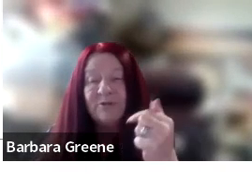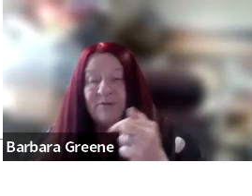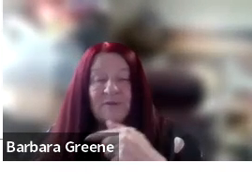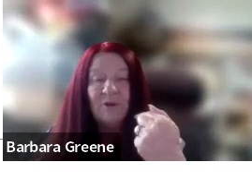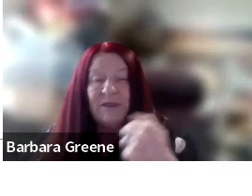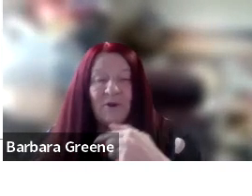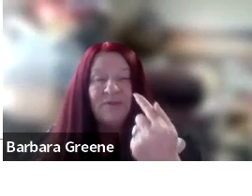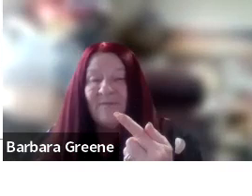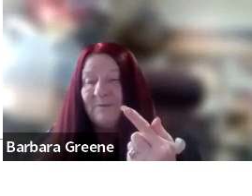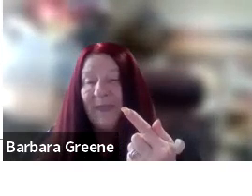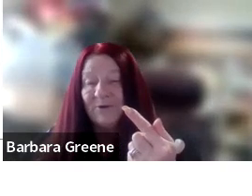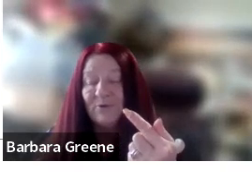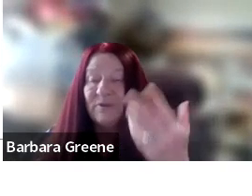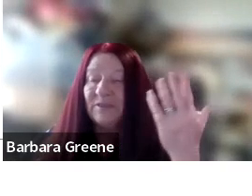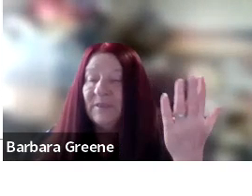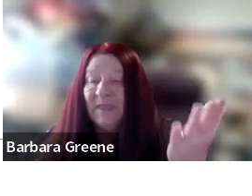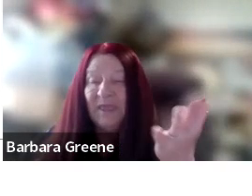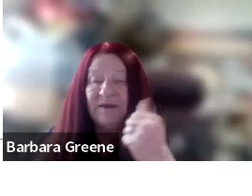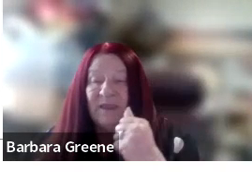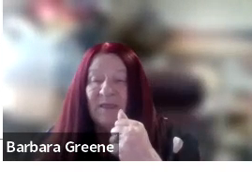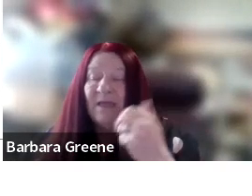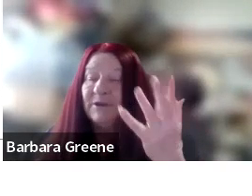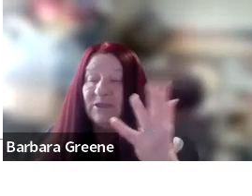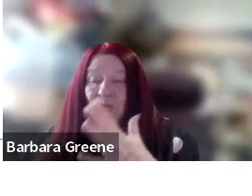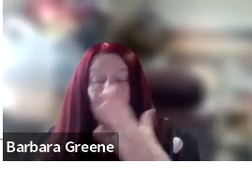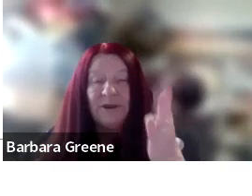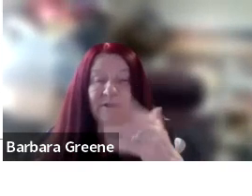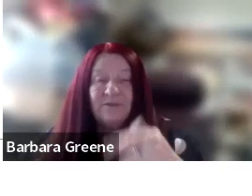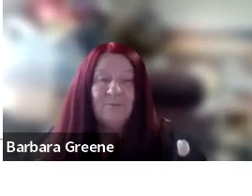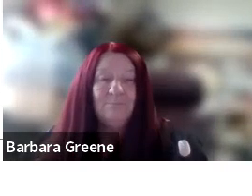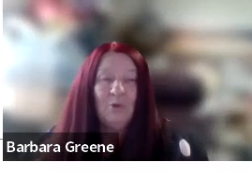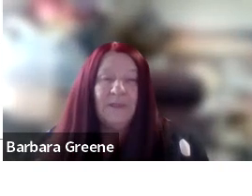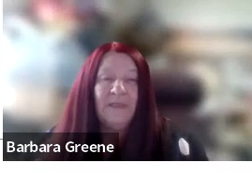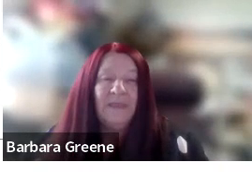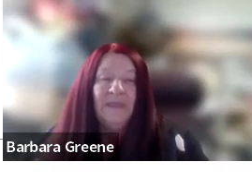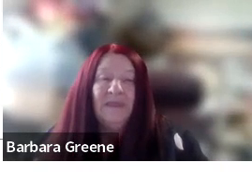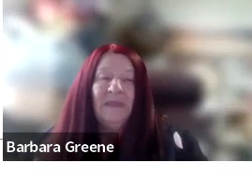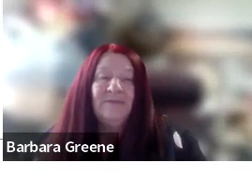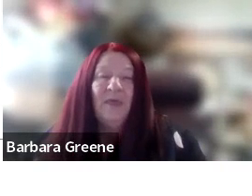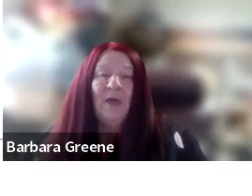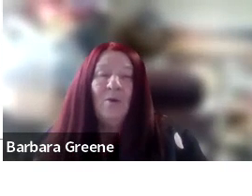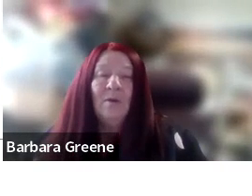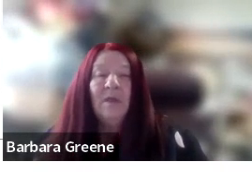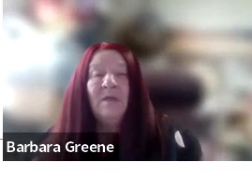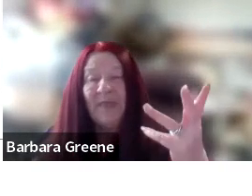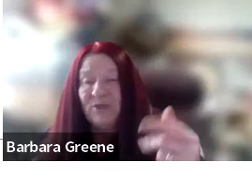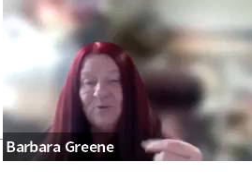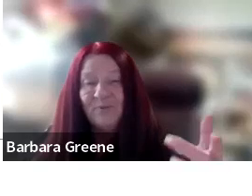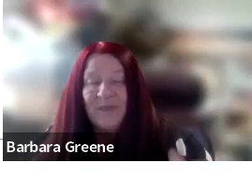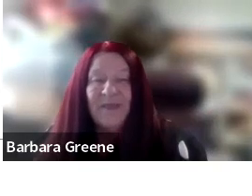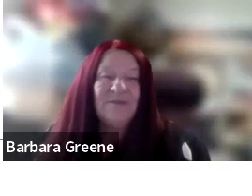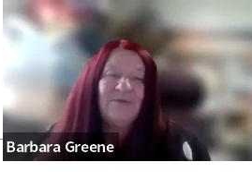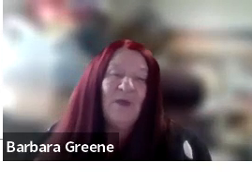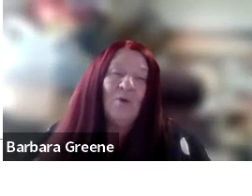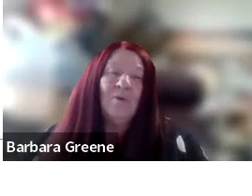really called us to look at our staffing patterns and how many youth we needed to employ. So thank you